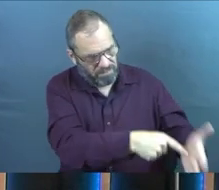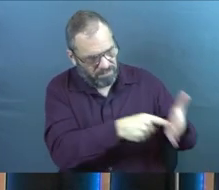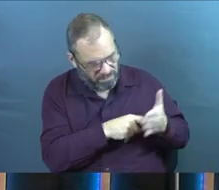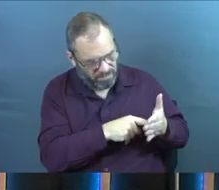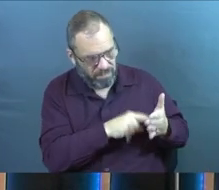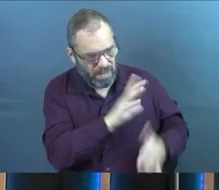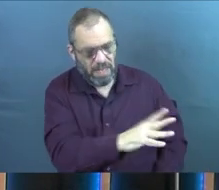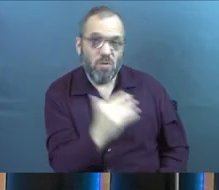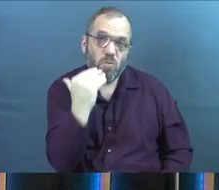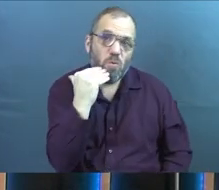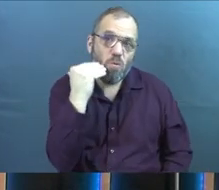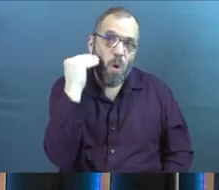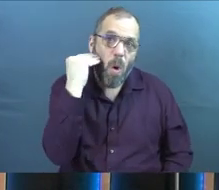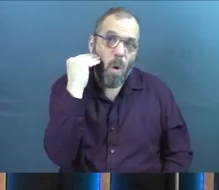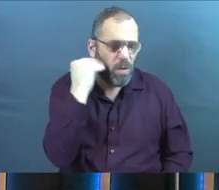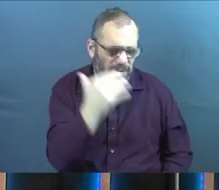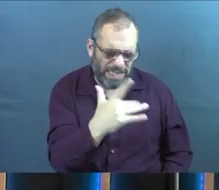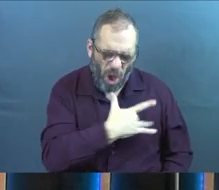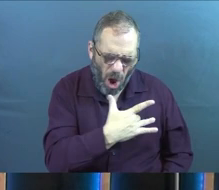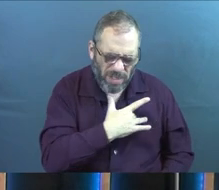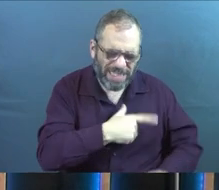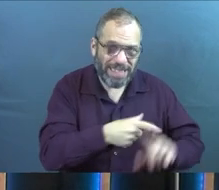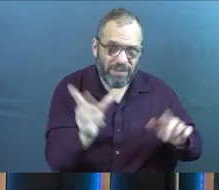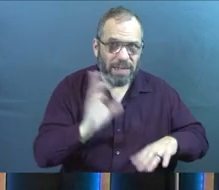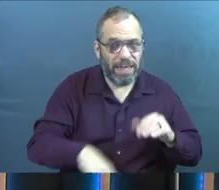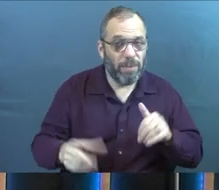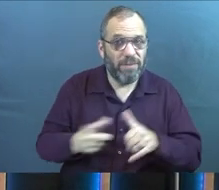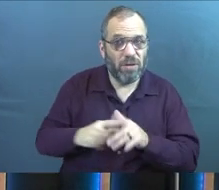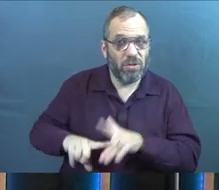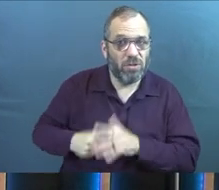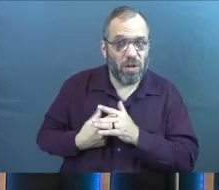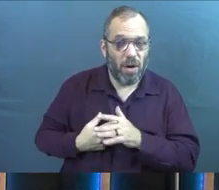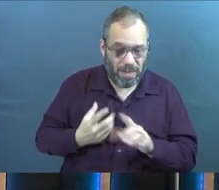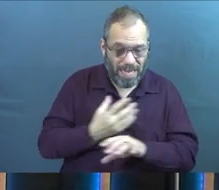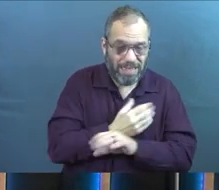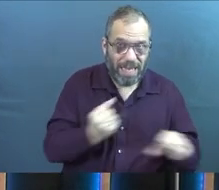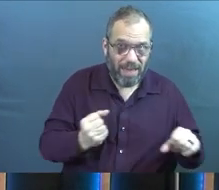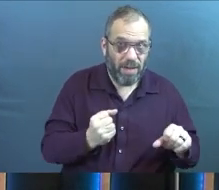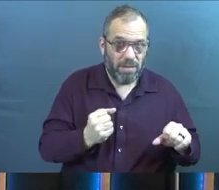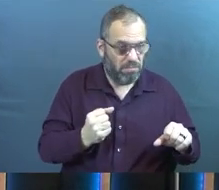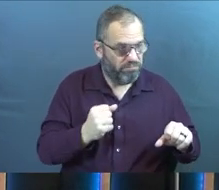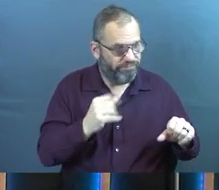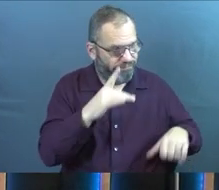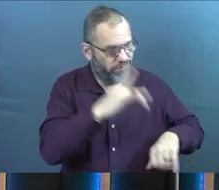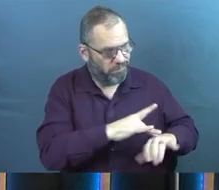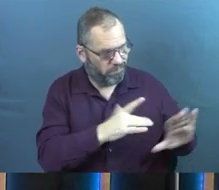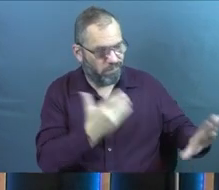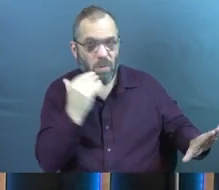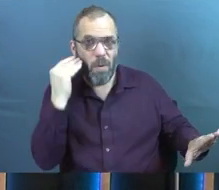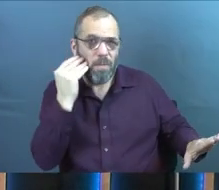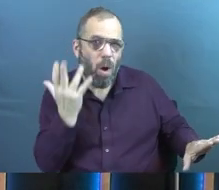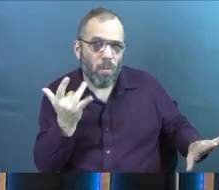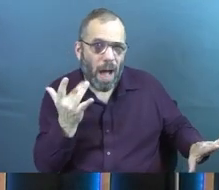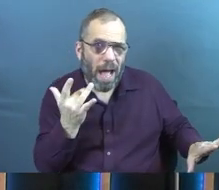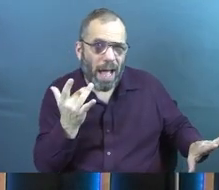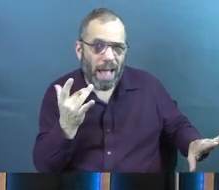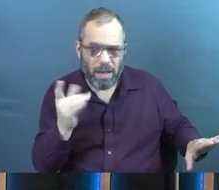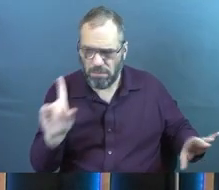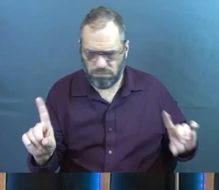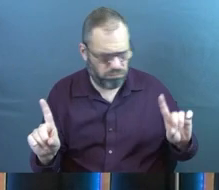revealed that his heart is different than it was before. Salvation has come to this house. Why